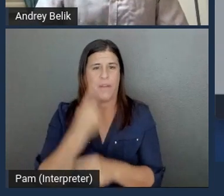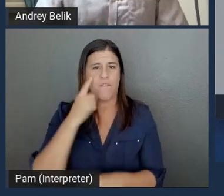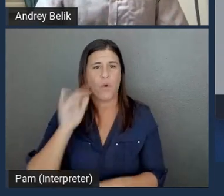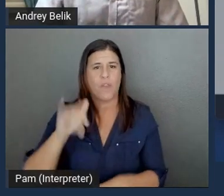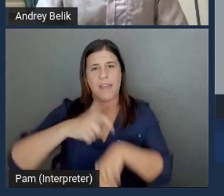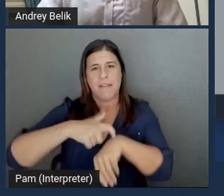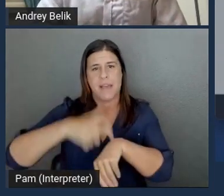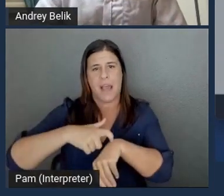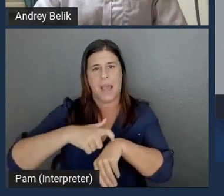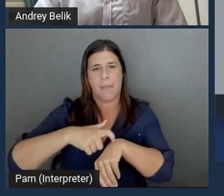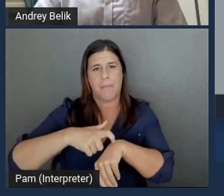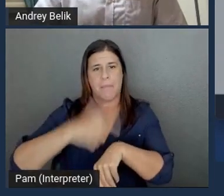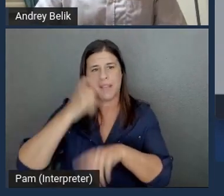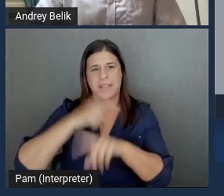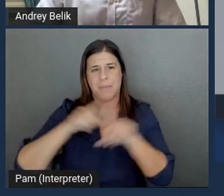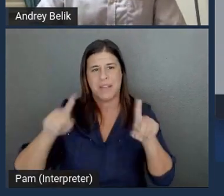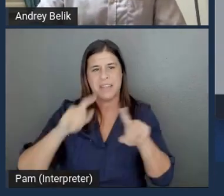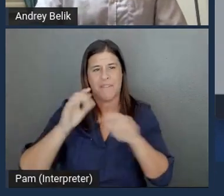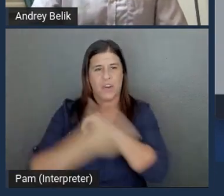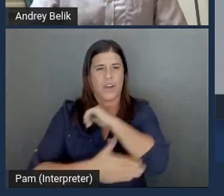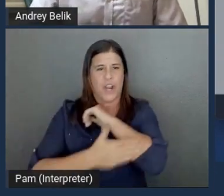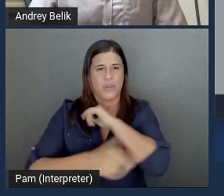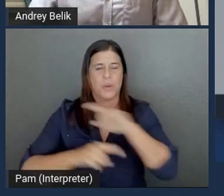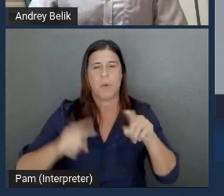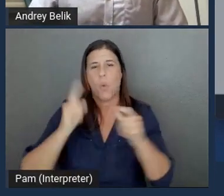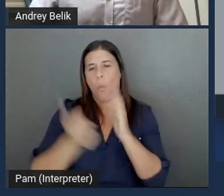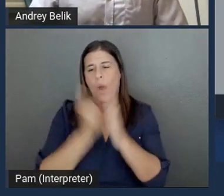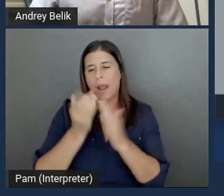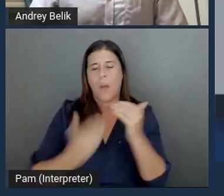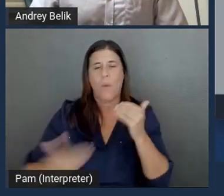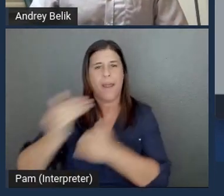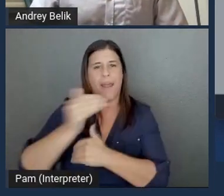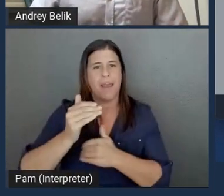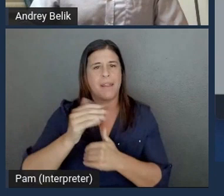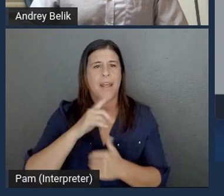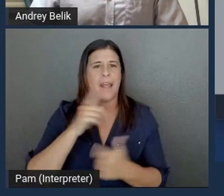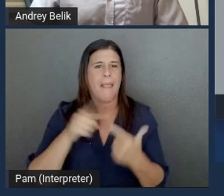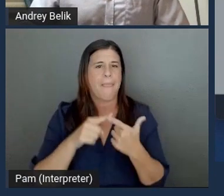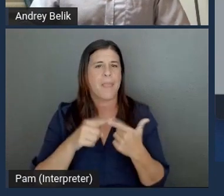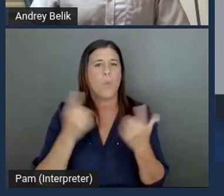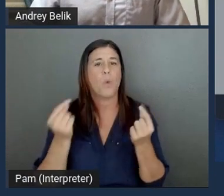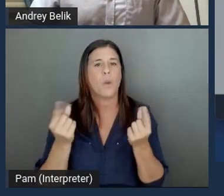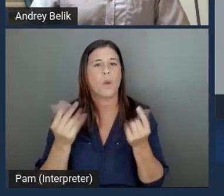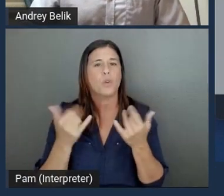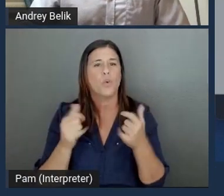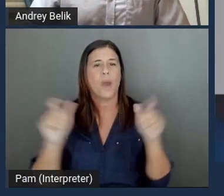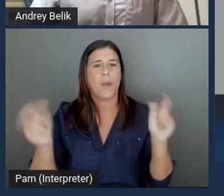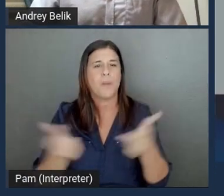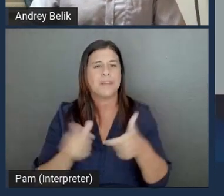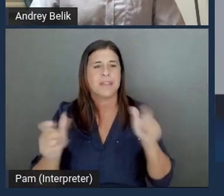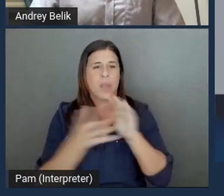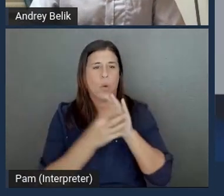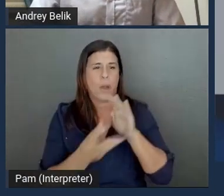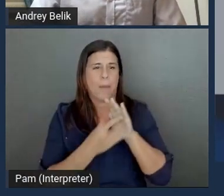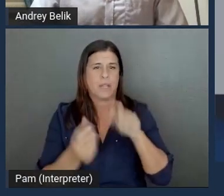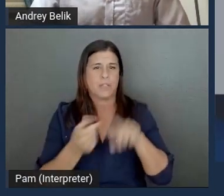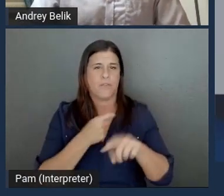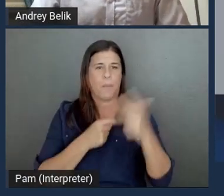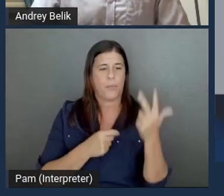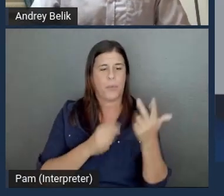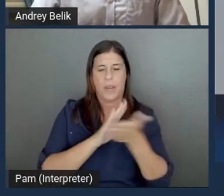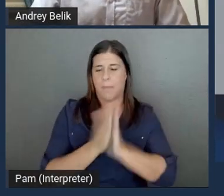time. It's on we're just 1 hour ahead. And what I'd like to do is scale our replicas from 3 to